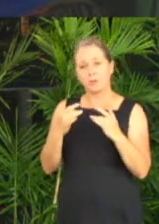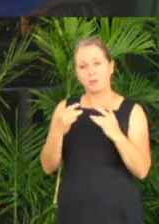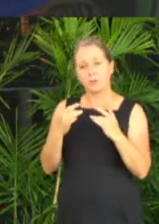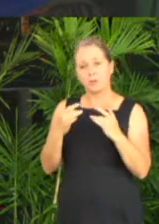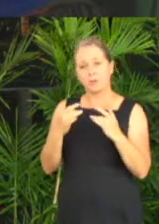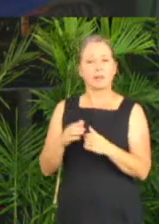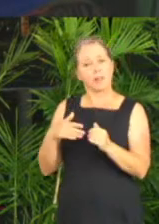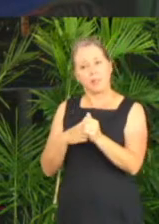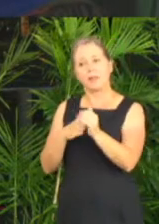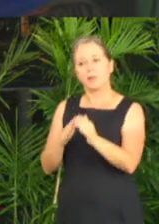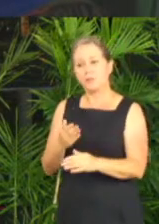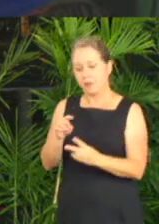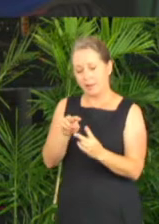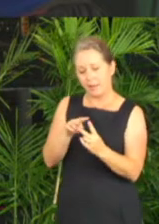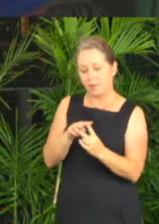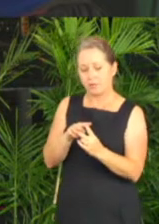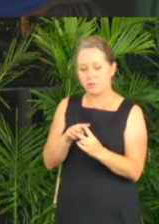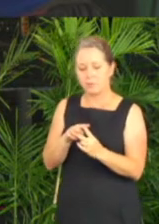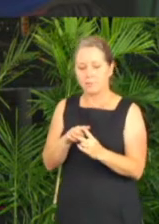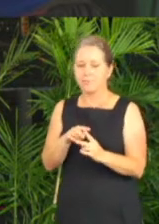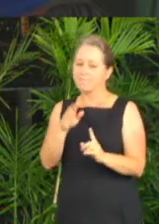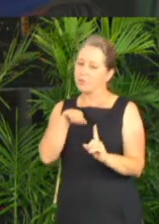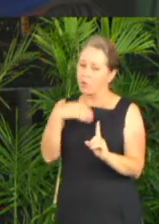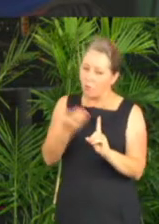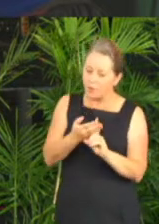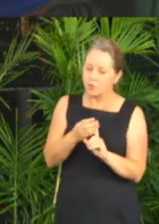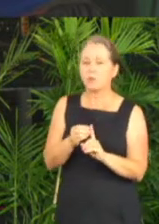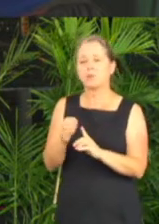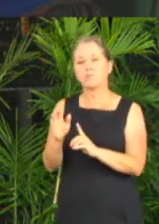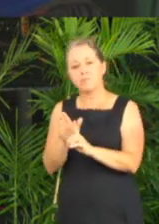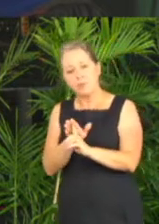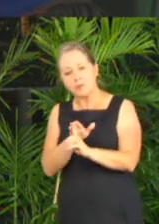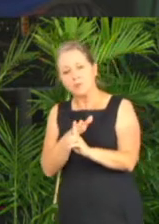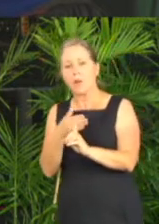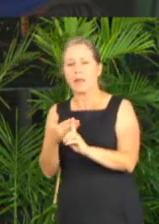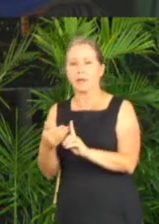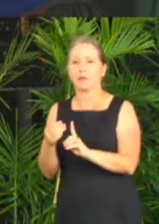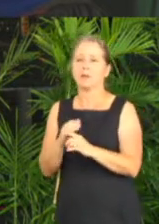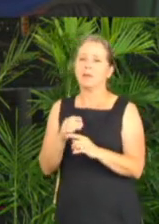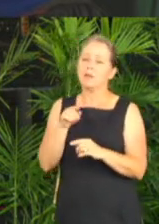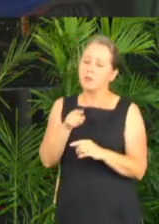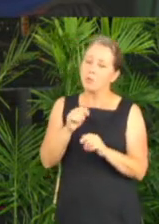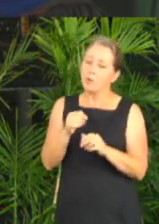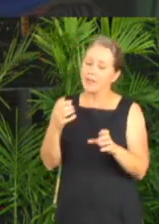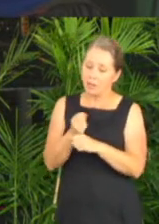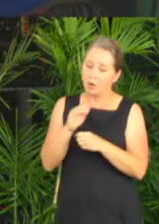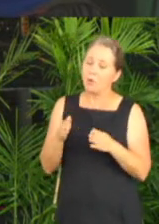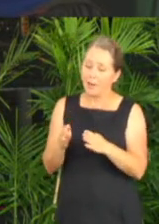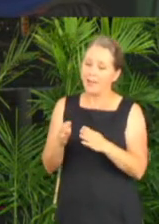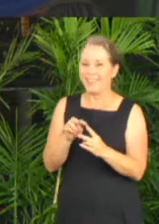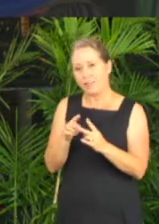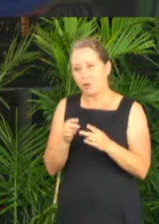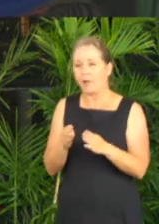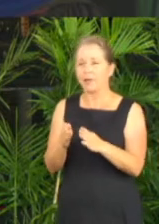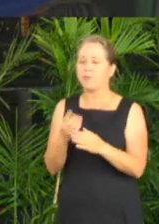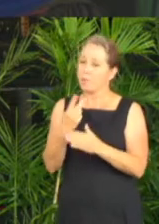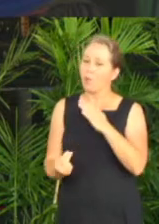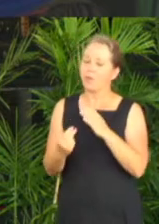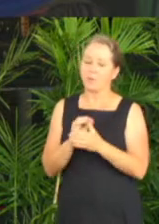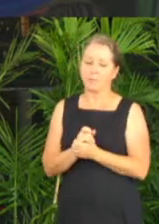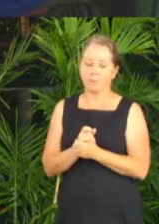As a leader, you can either coerce or persuade. You will get your way either way with